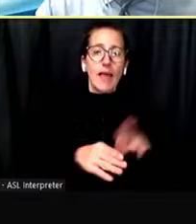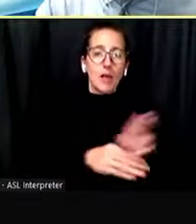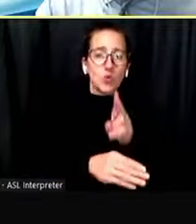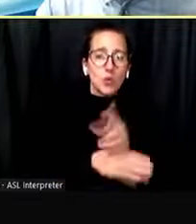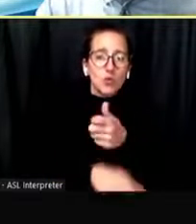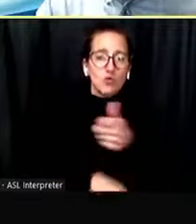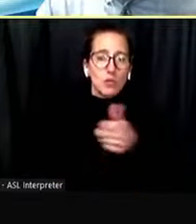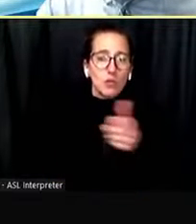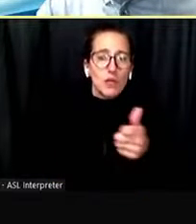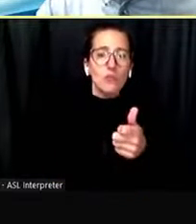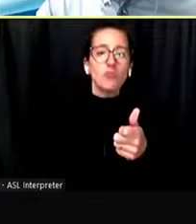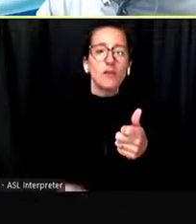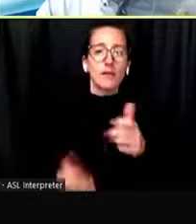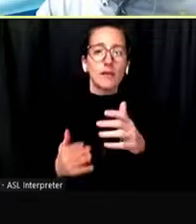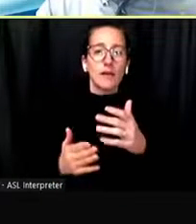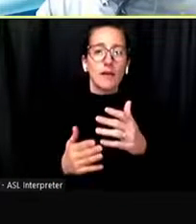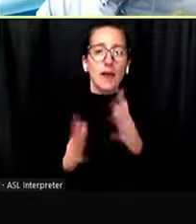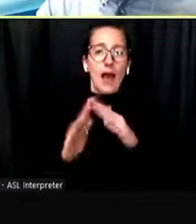recreation.